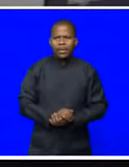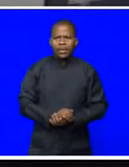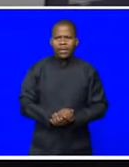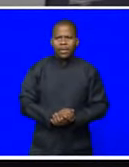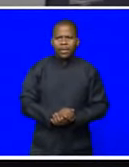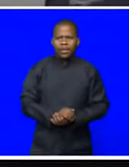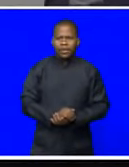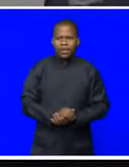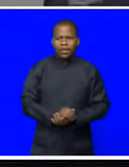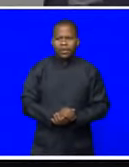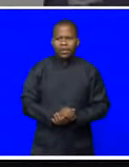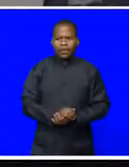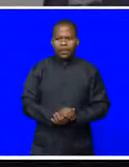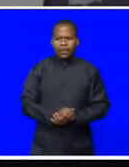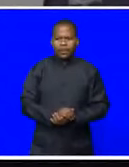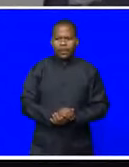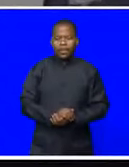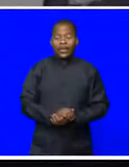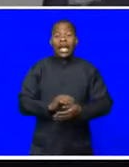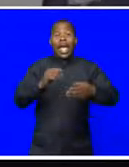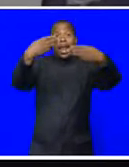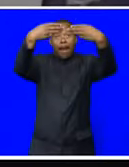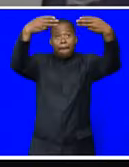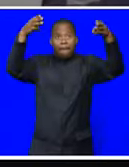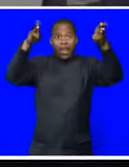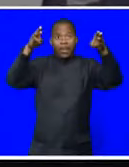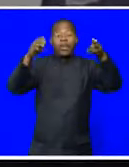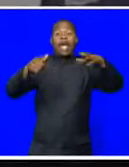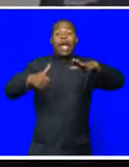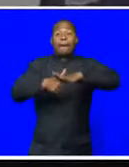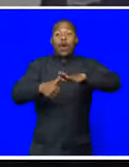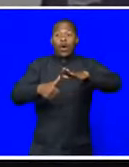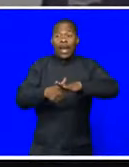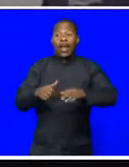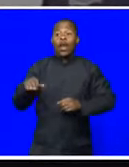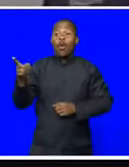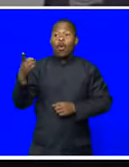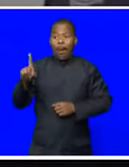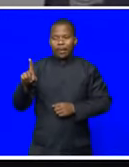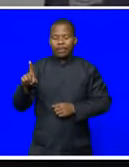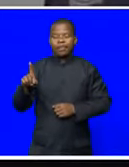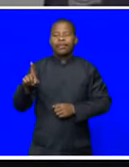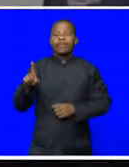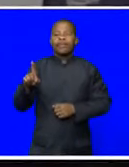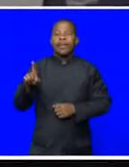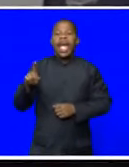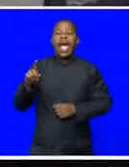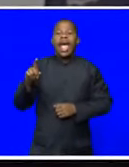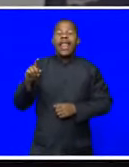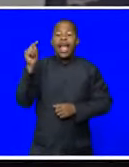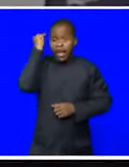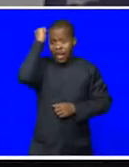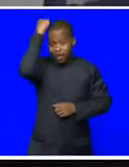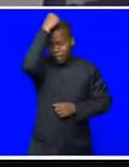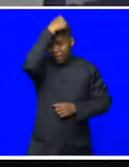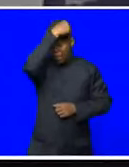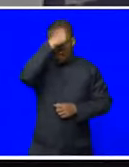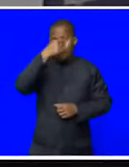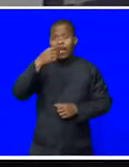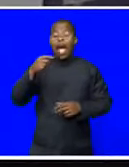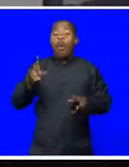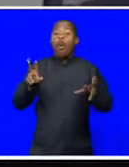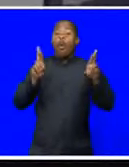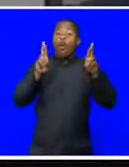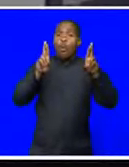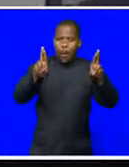we meet to fulfill His Majesty's wish when he officially opened the fourth session of the 11th Parliament, where